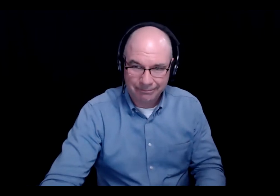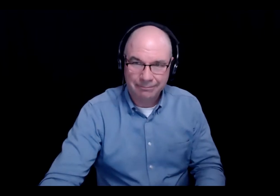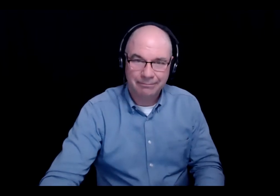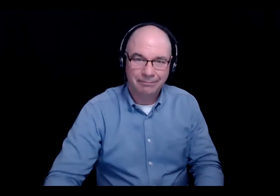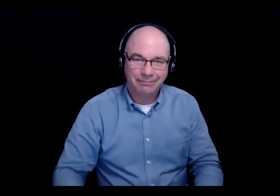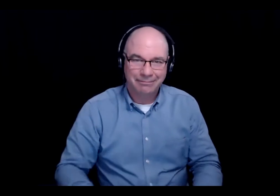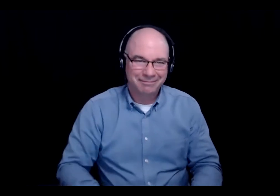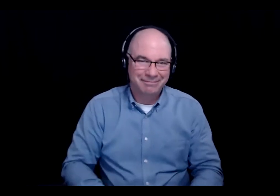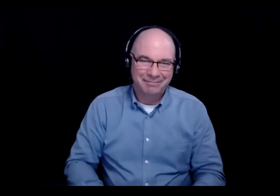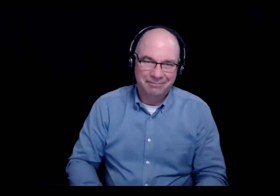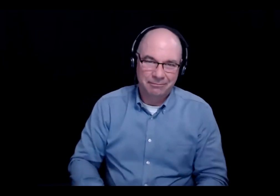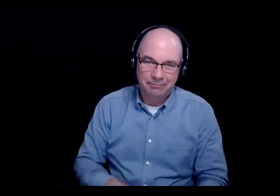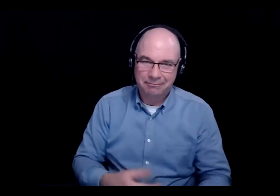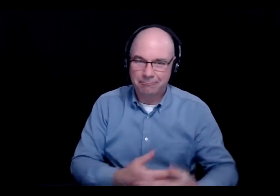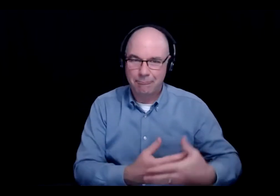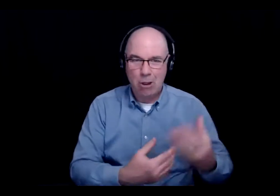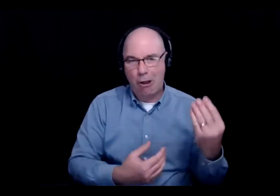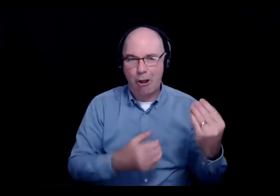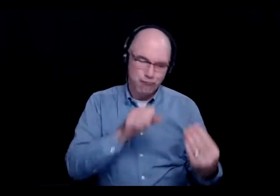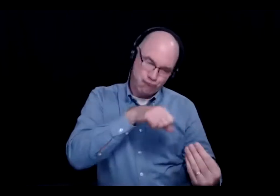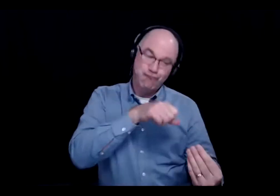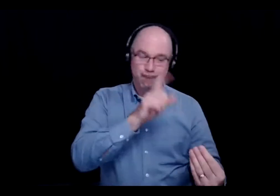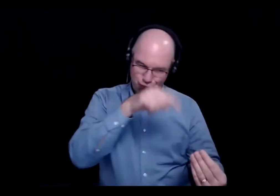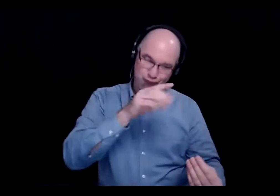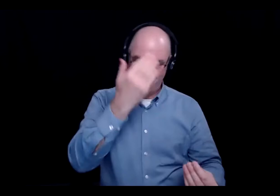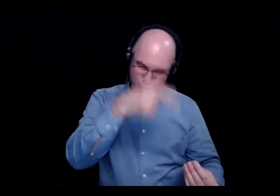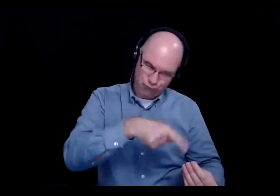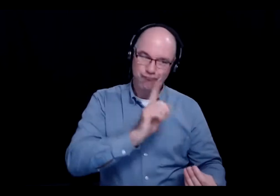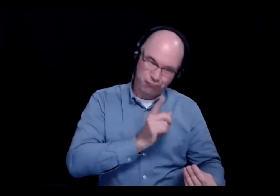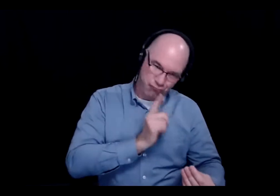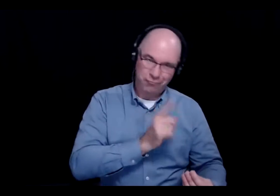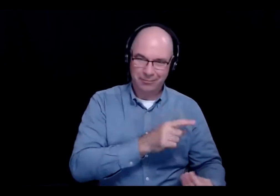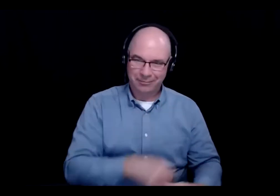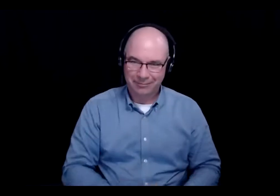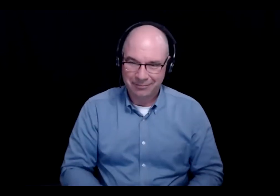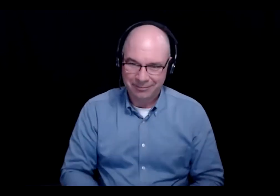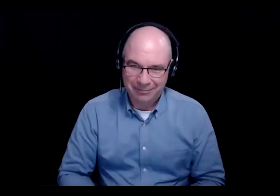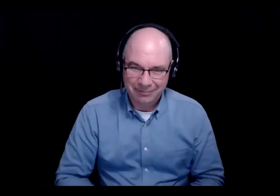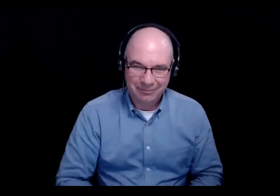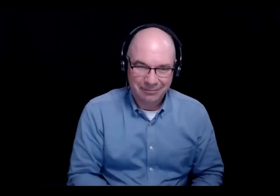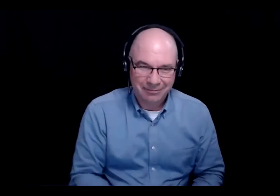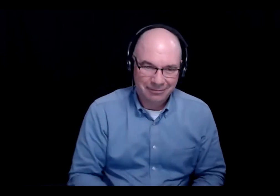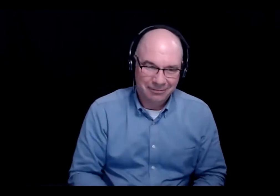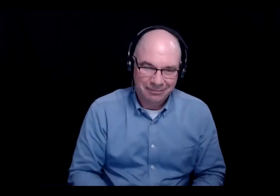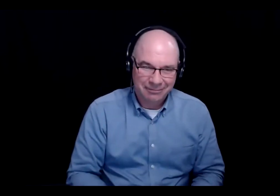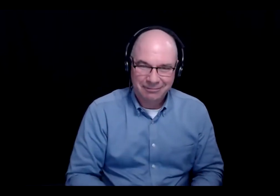Yeah, you are busy. Mm-hmm. Yeah.